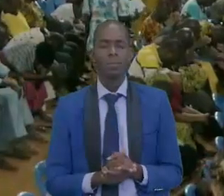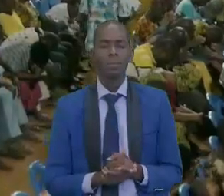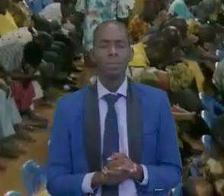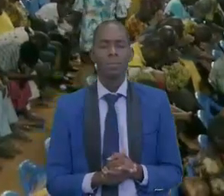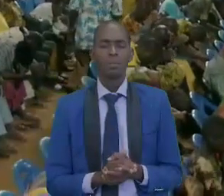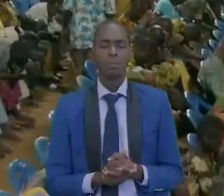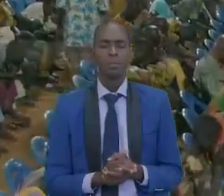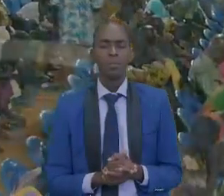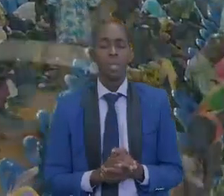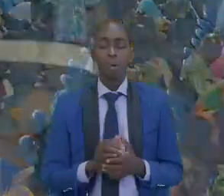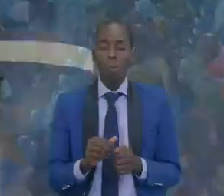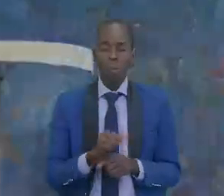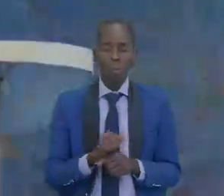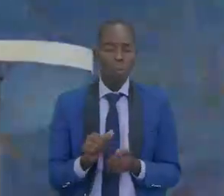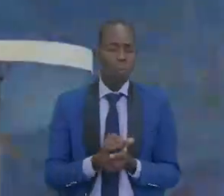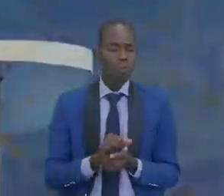Wash all their sins away.